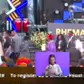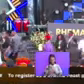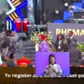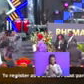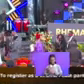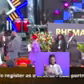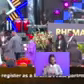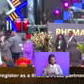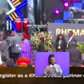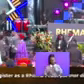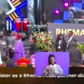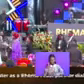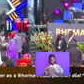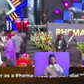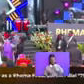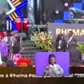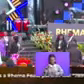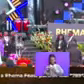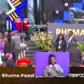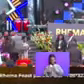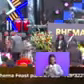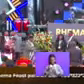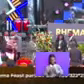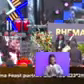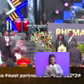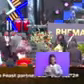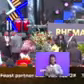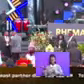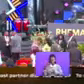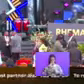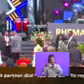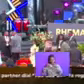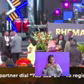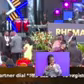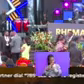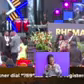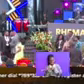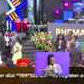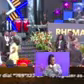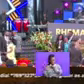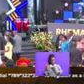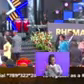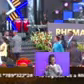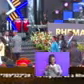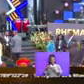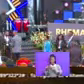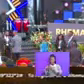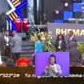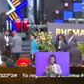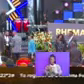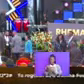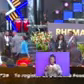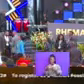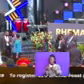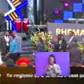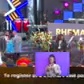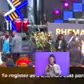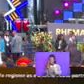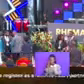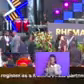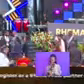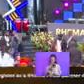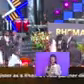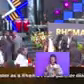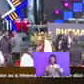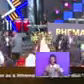you run run run run please can you bring all the books bring all the books go and make sure we have all the books because